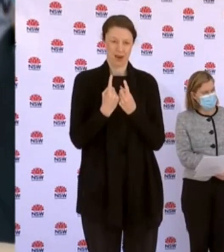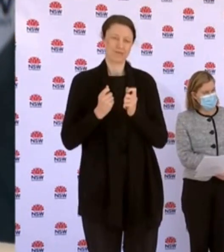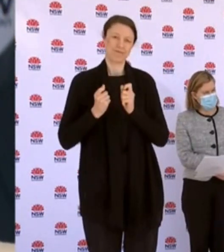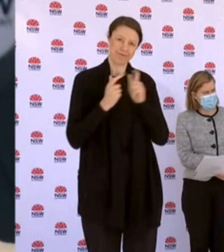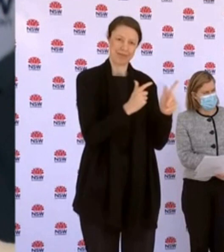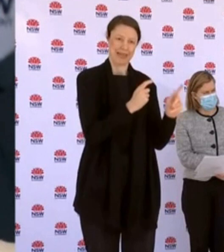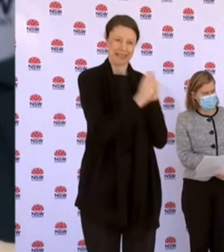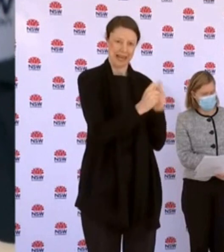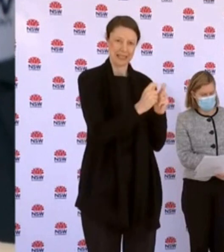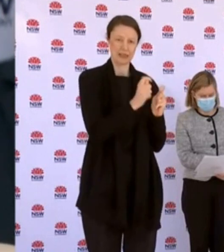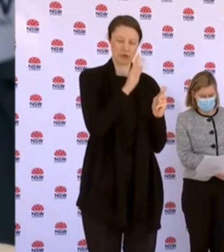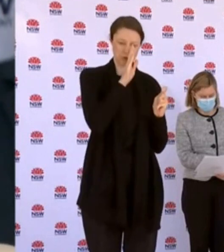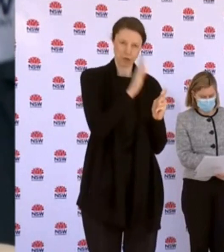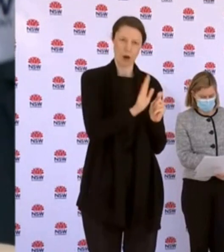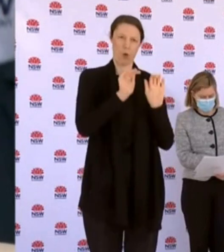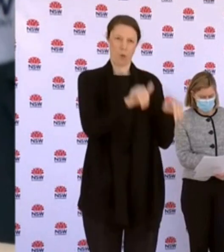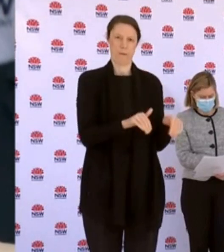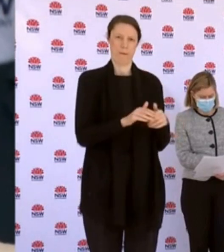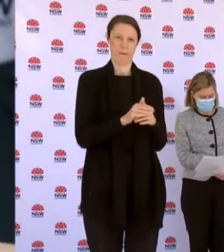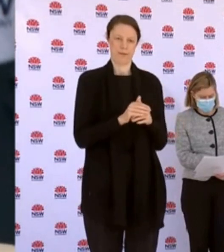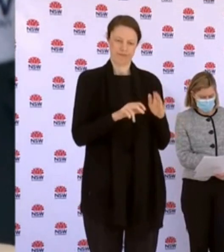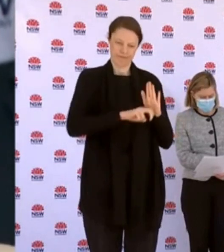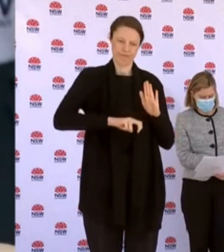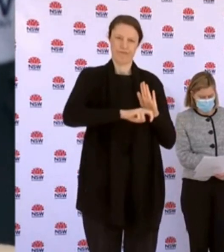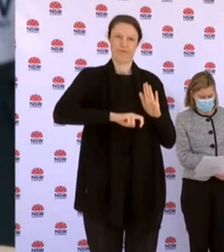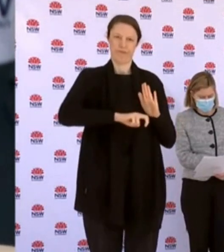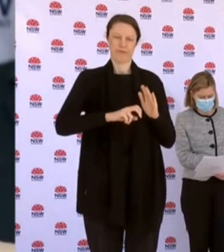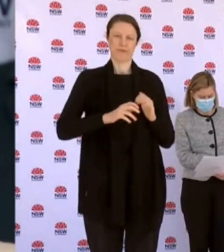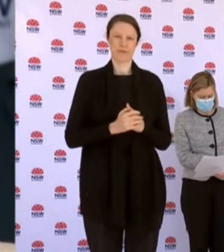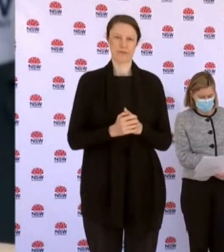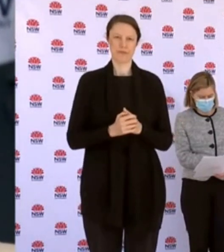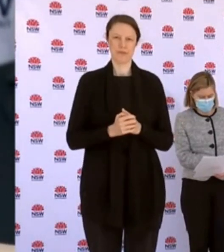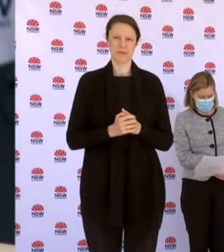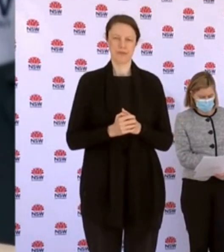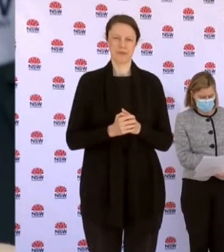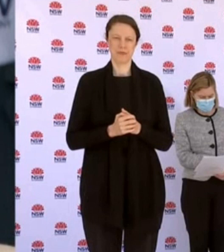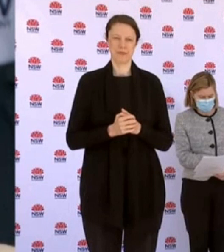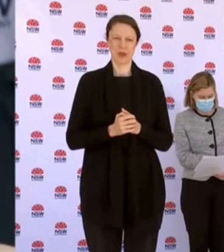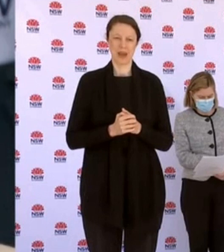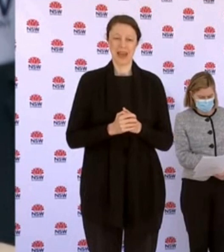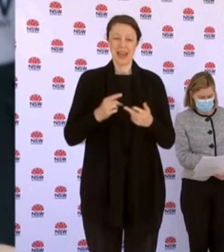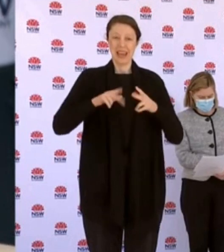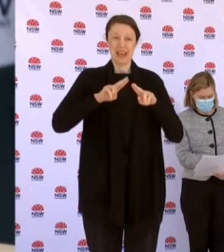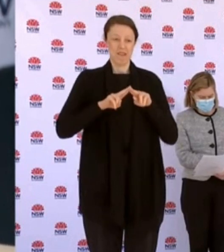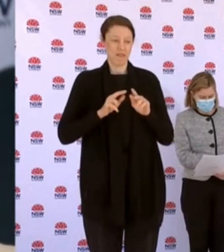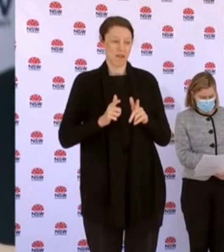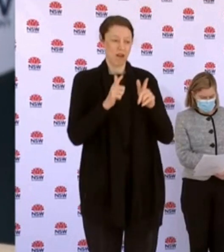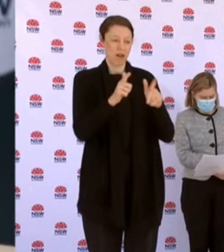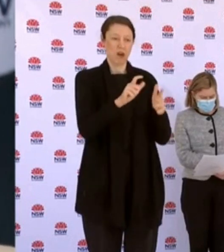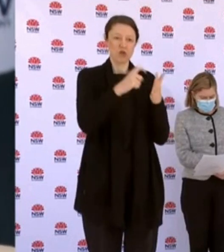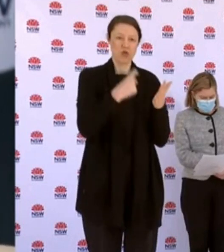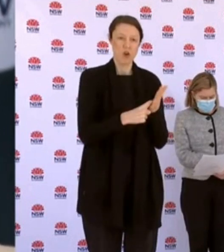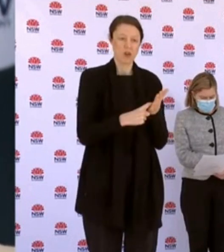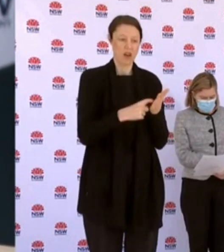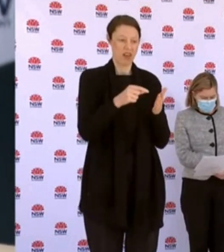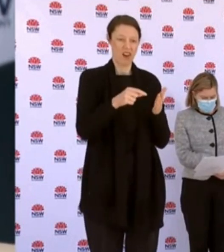sure that is the case, because we don't want to see those transmissions in medical centres or medical facilities, because unfortunately a number of those